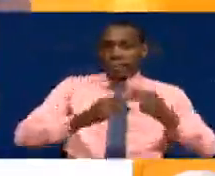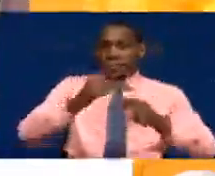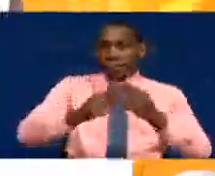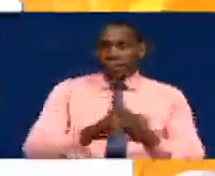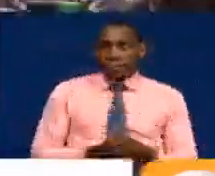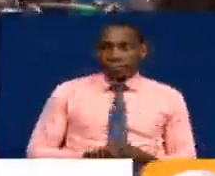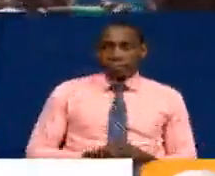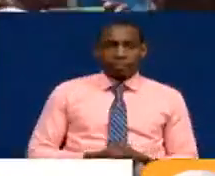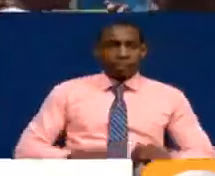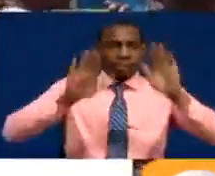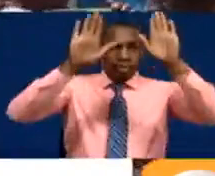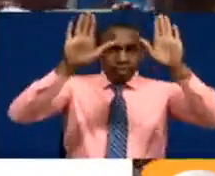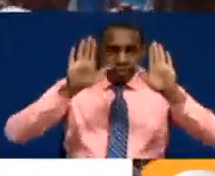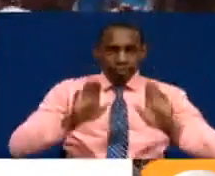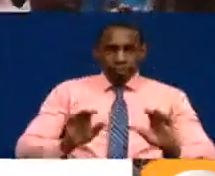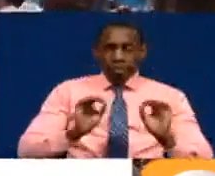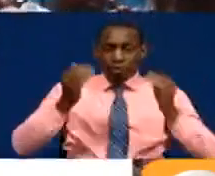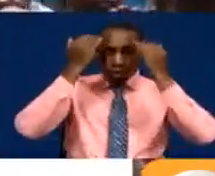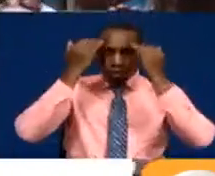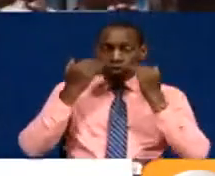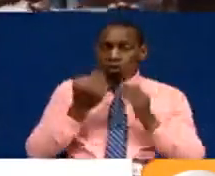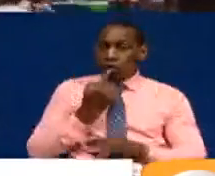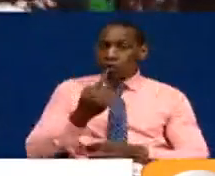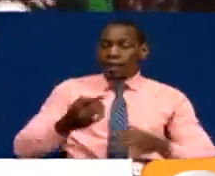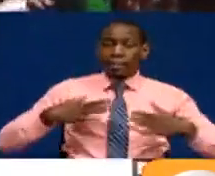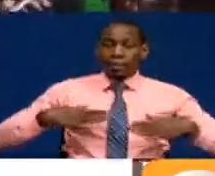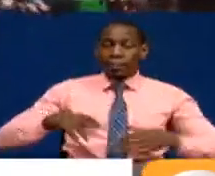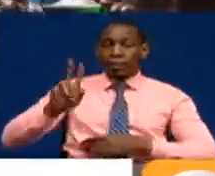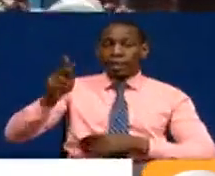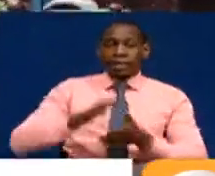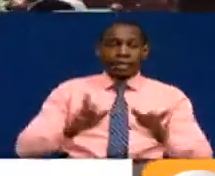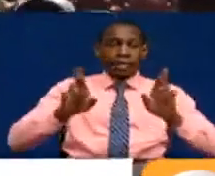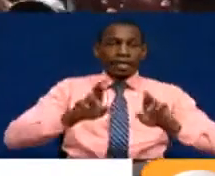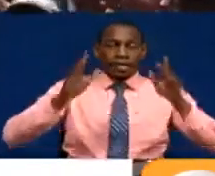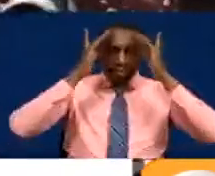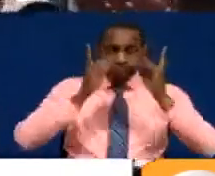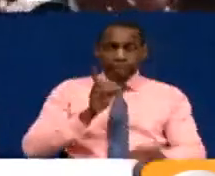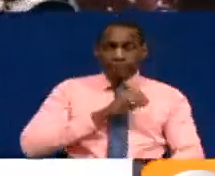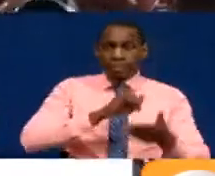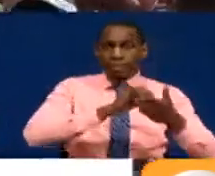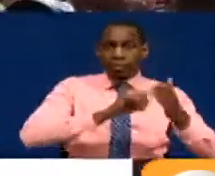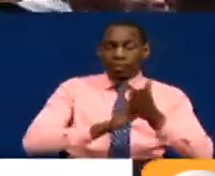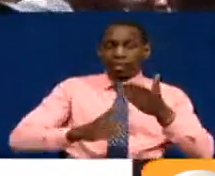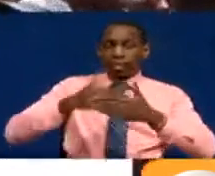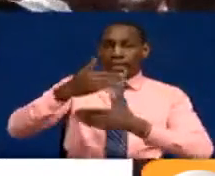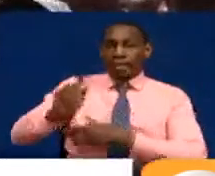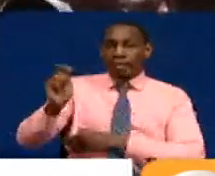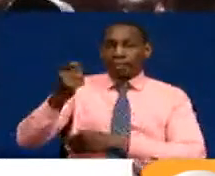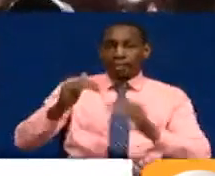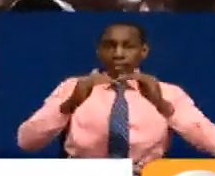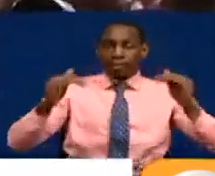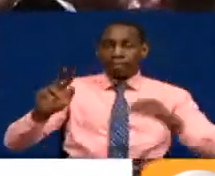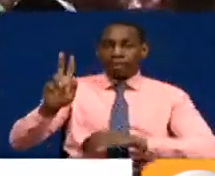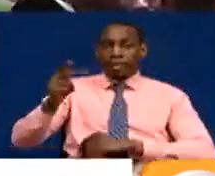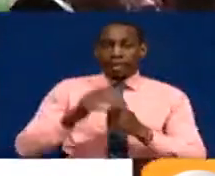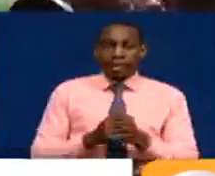process. It doesn't matter what the court says. The people of Kenya have already decided that the next president of the